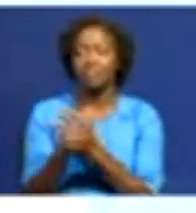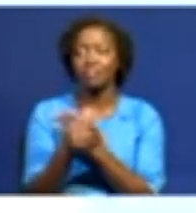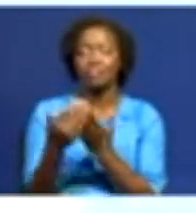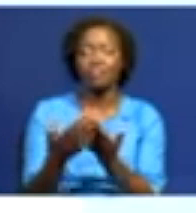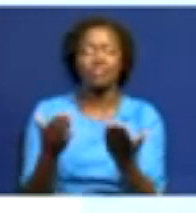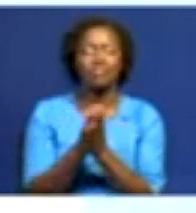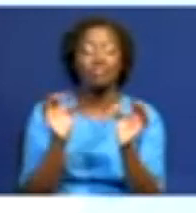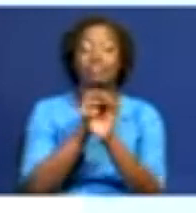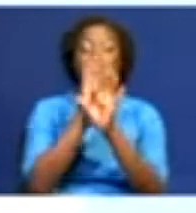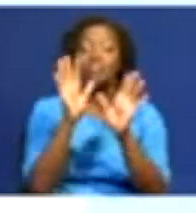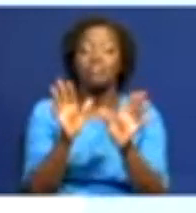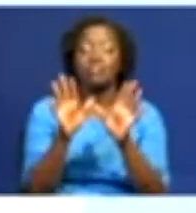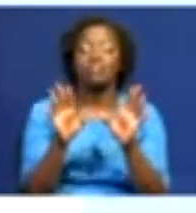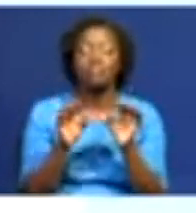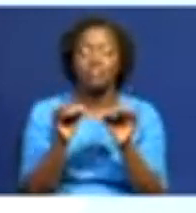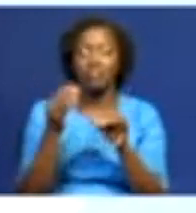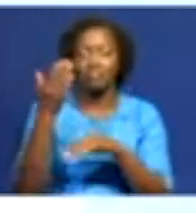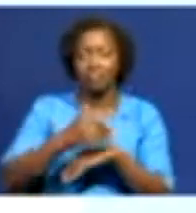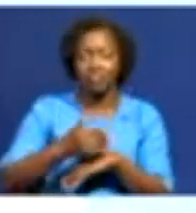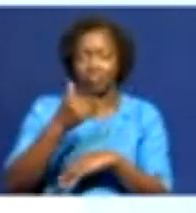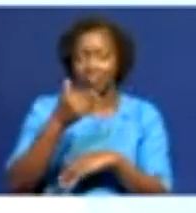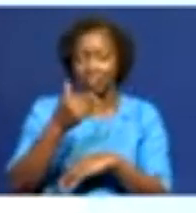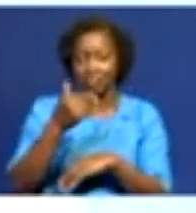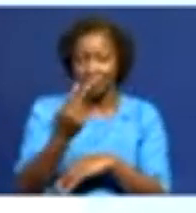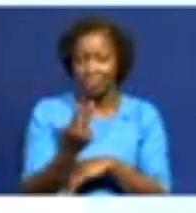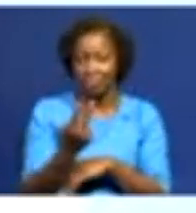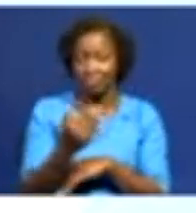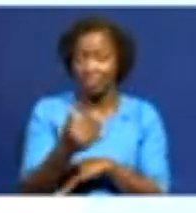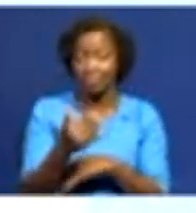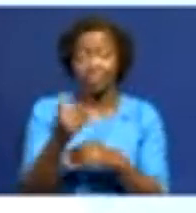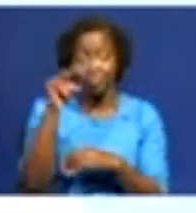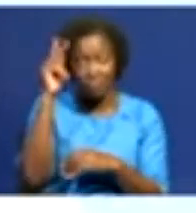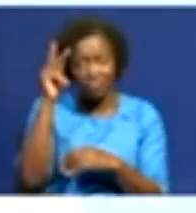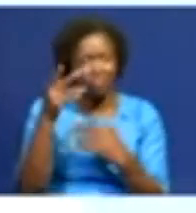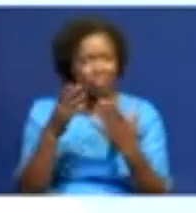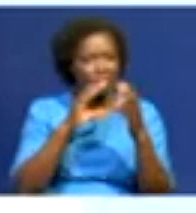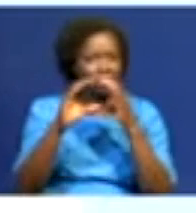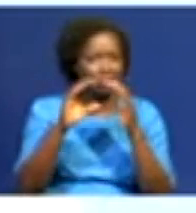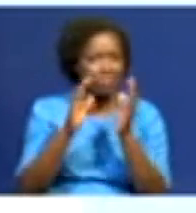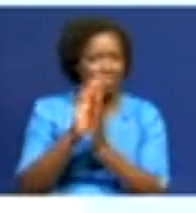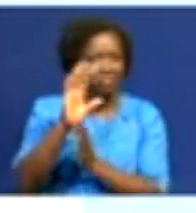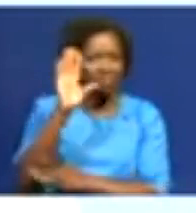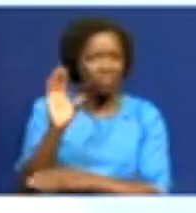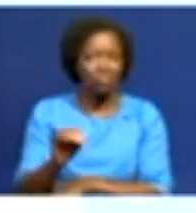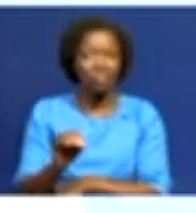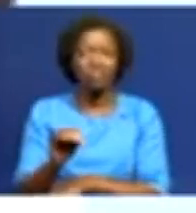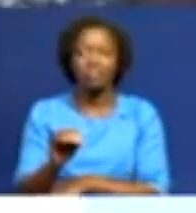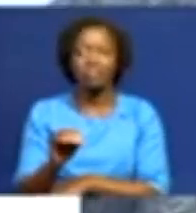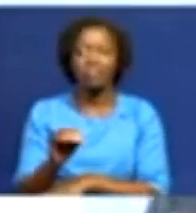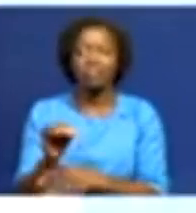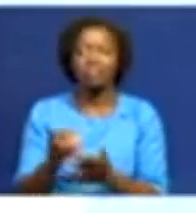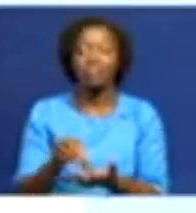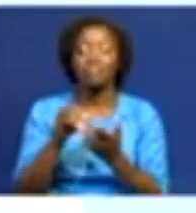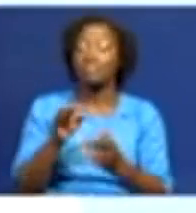been very clear, and we will see during the next 2 days how much the knowledge and the conversations with African farmers, and in particular